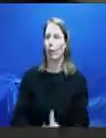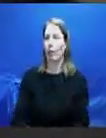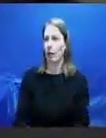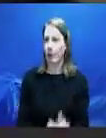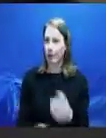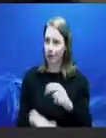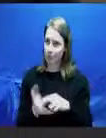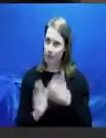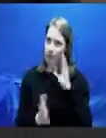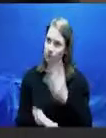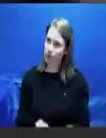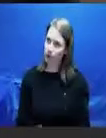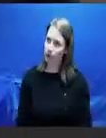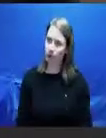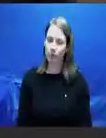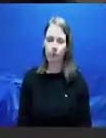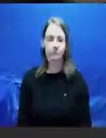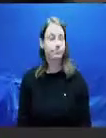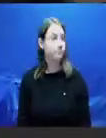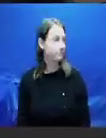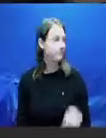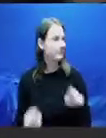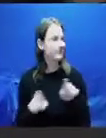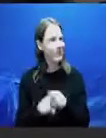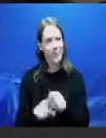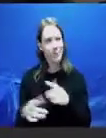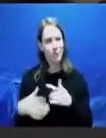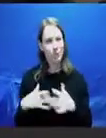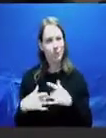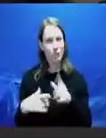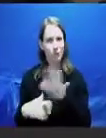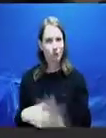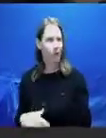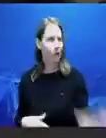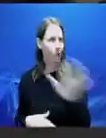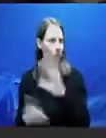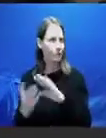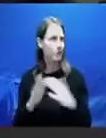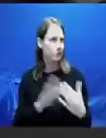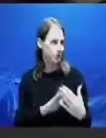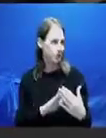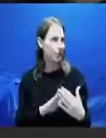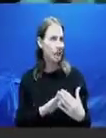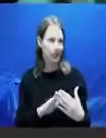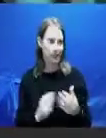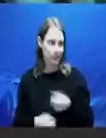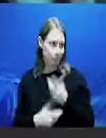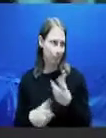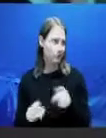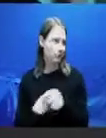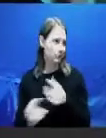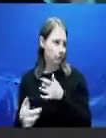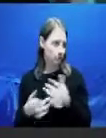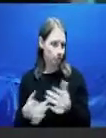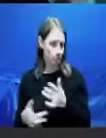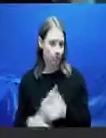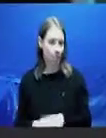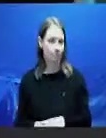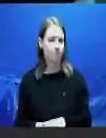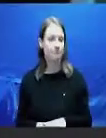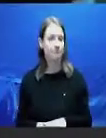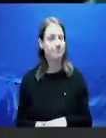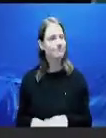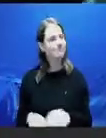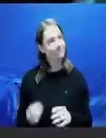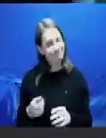Core specialists across the city, like Flora Iannarelli, who works for the New York City Department of Education. At first,